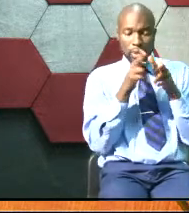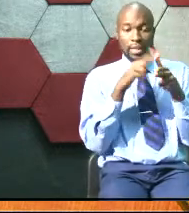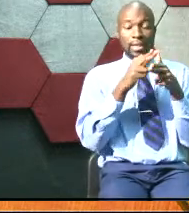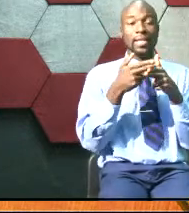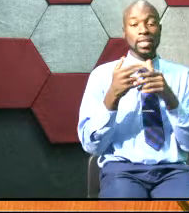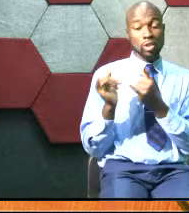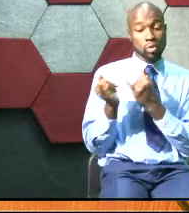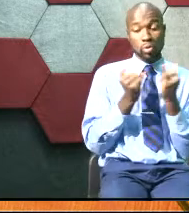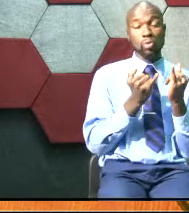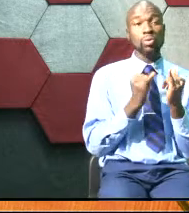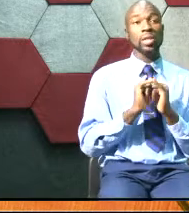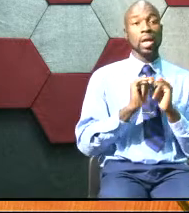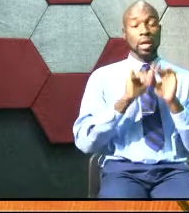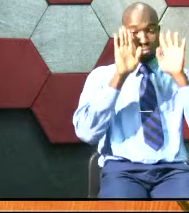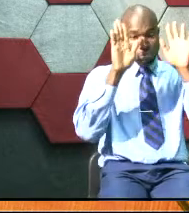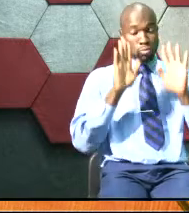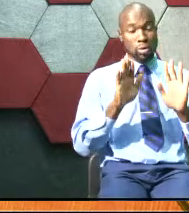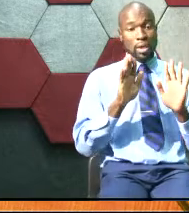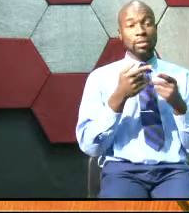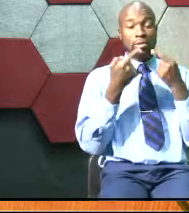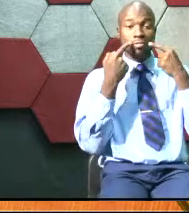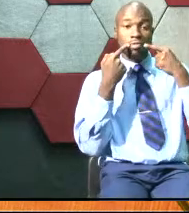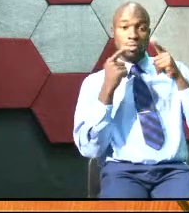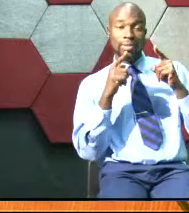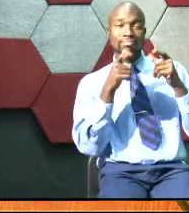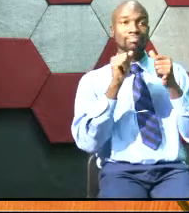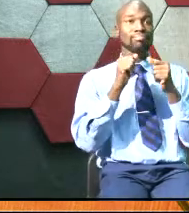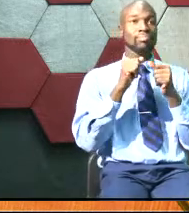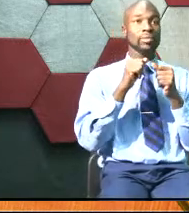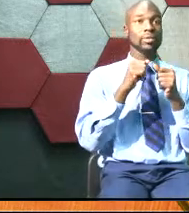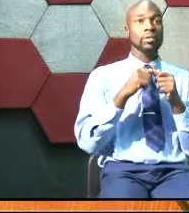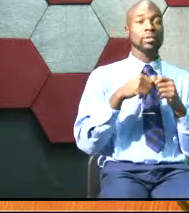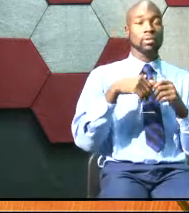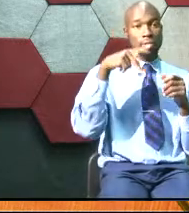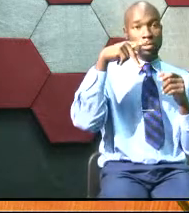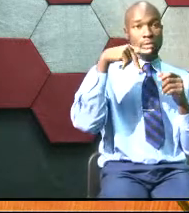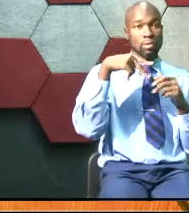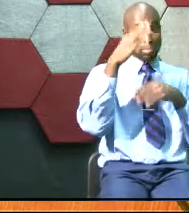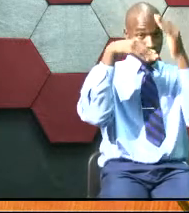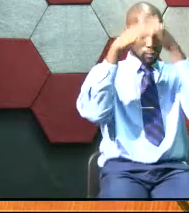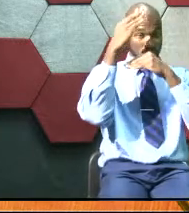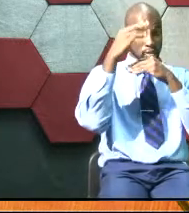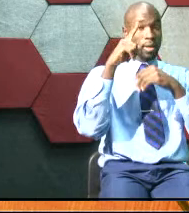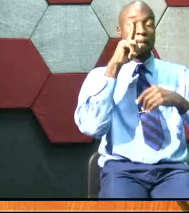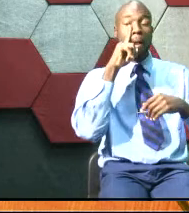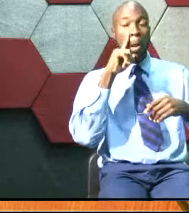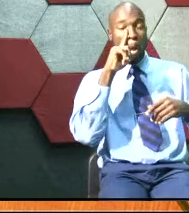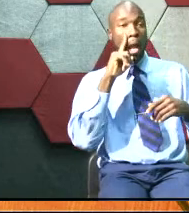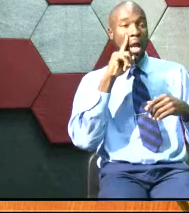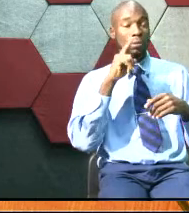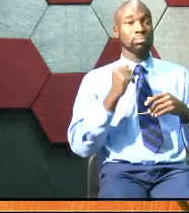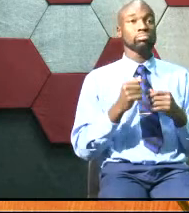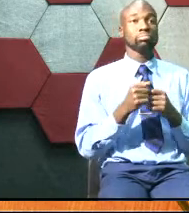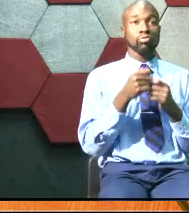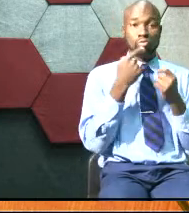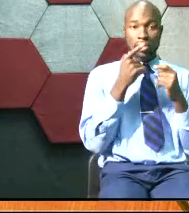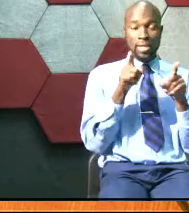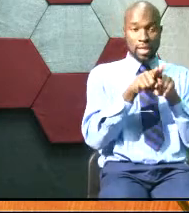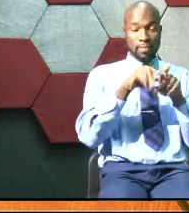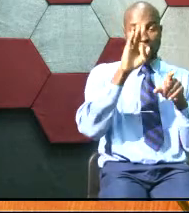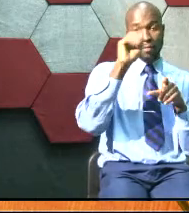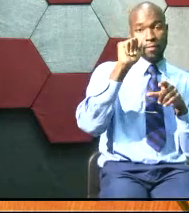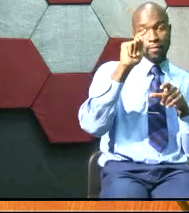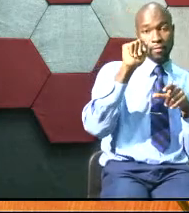introduce our keynote speech, Professor C.S. Magoha's speech. At least it might be read on his behalf by Professor Fatuma